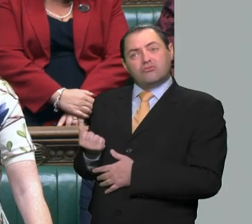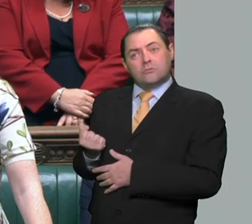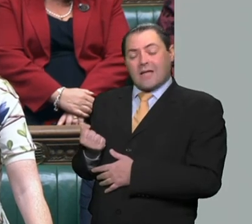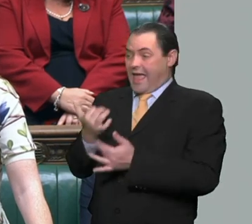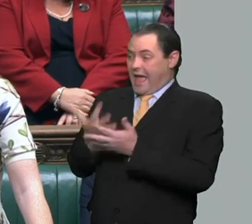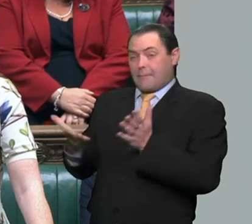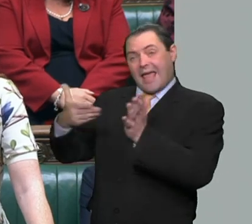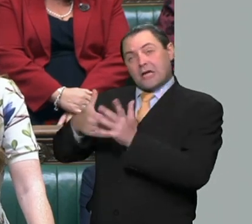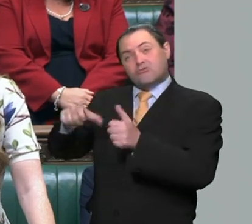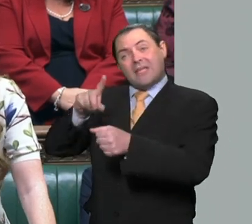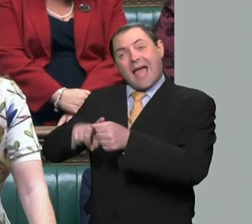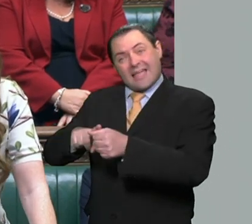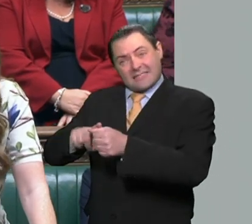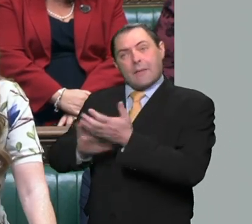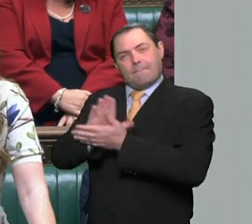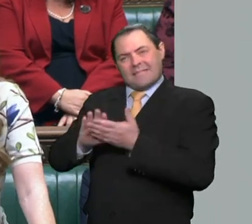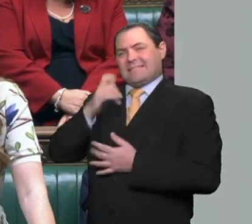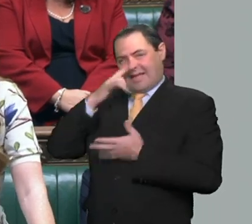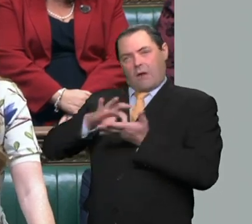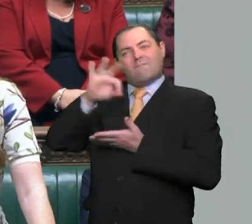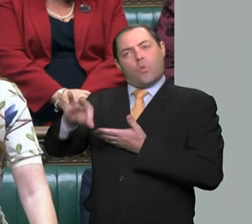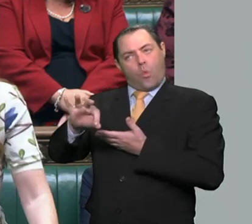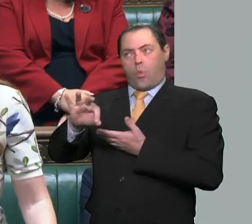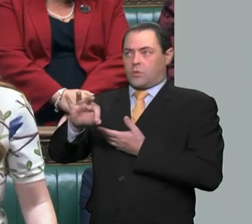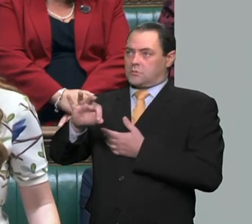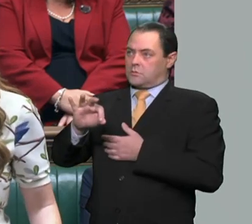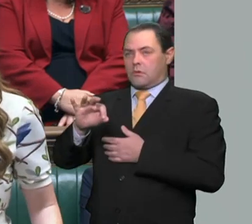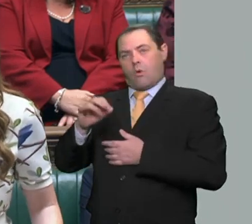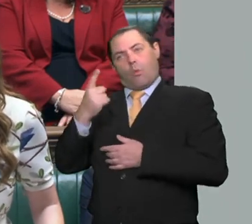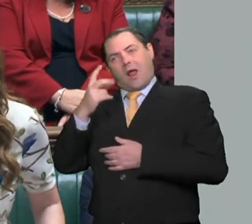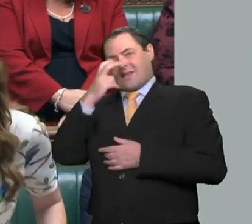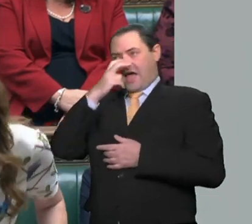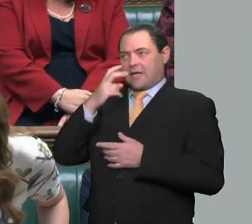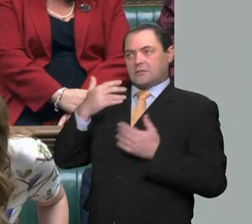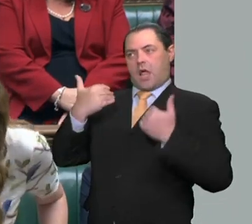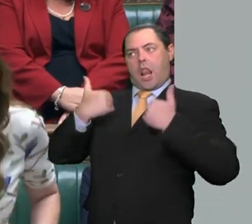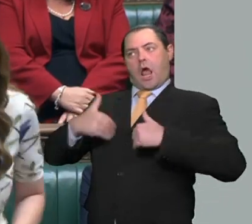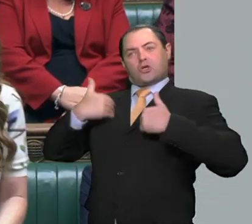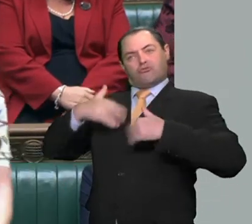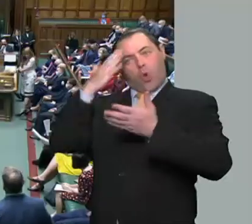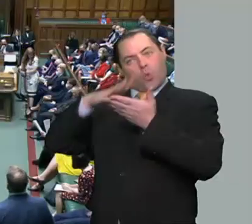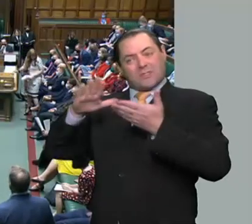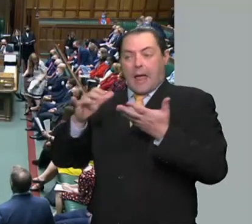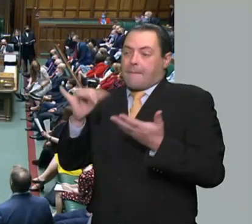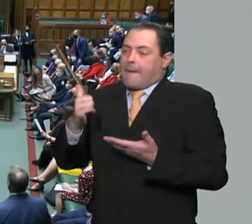work this year in order to afford a night at a luxury hotel, say in Crete?